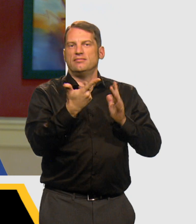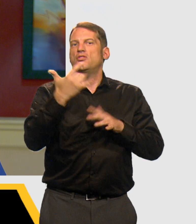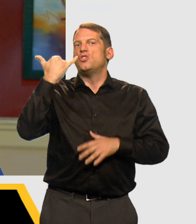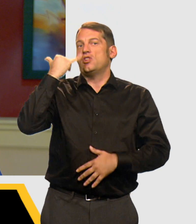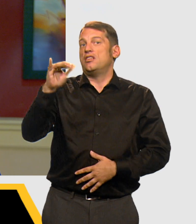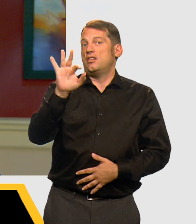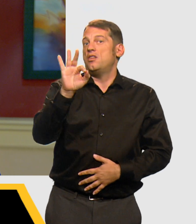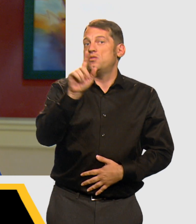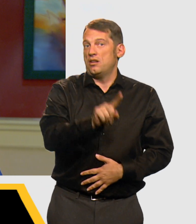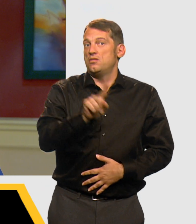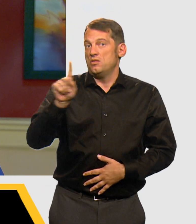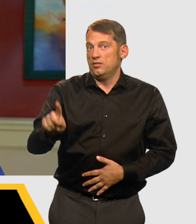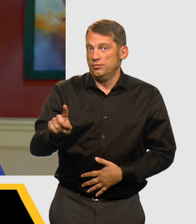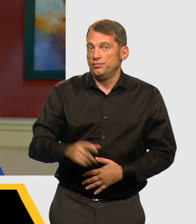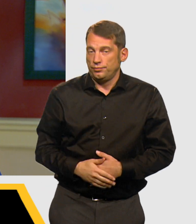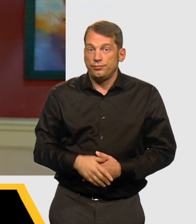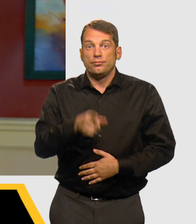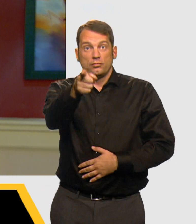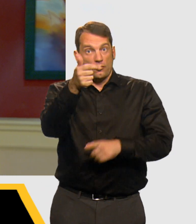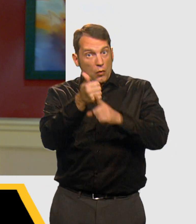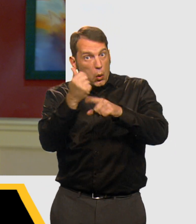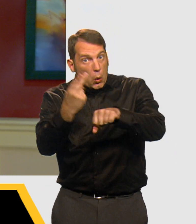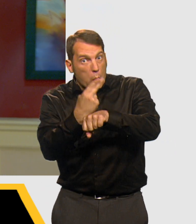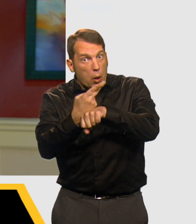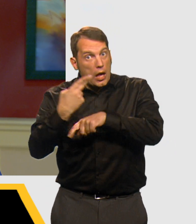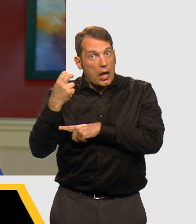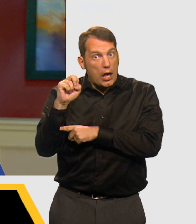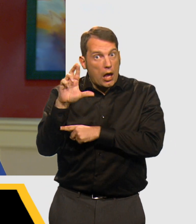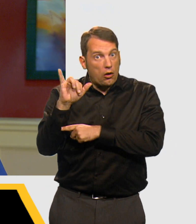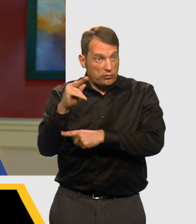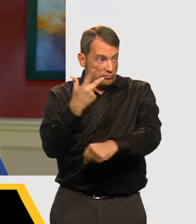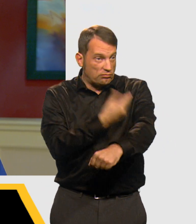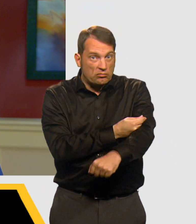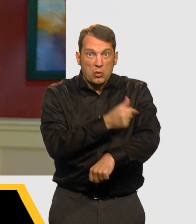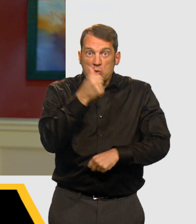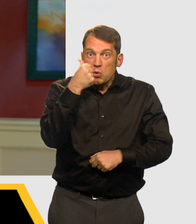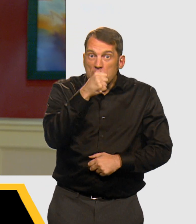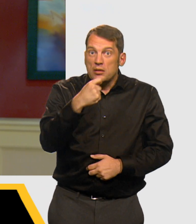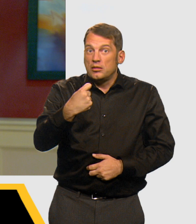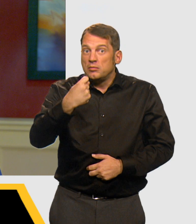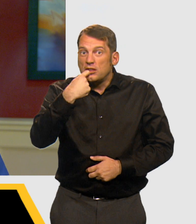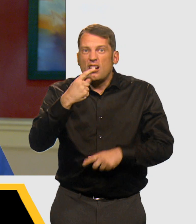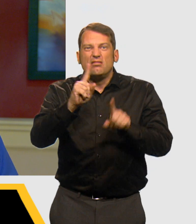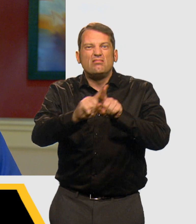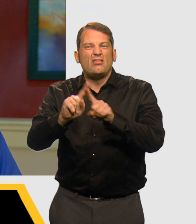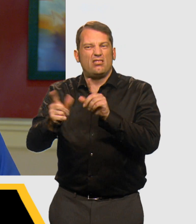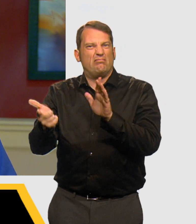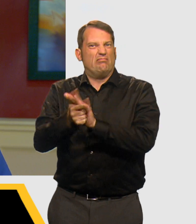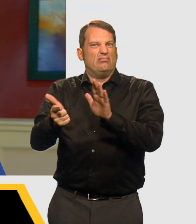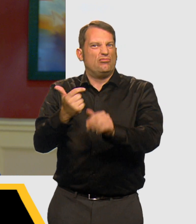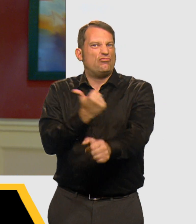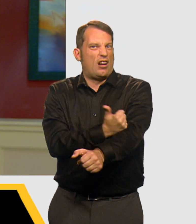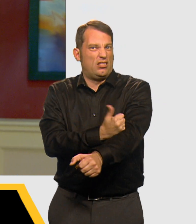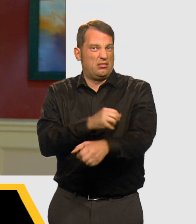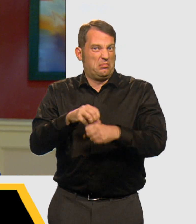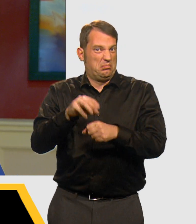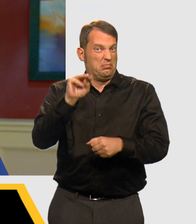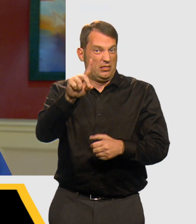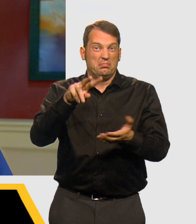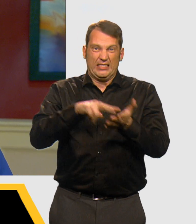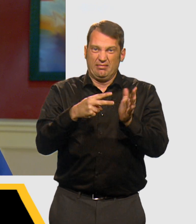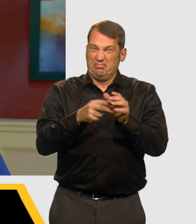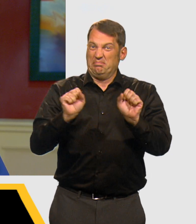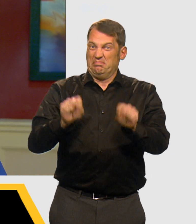call 911. If you use heroin, cocaine, pills, or other illegal drugs in Maryland,